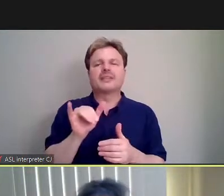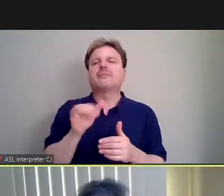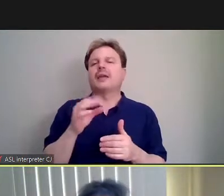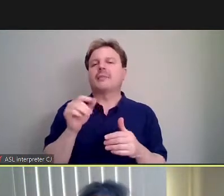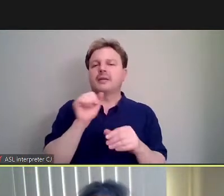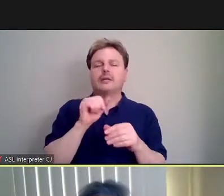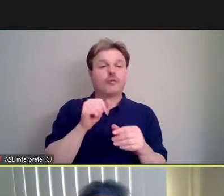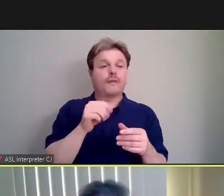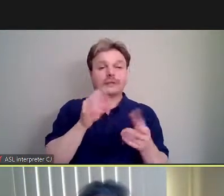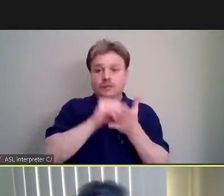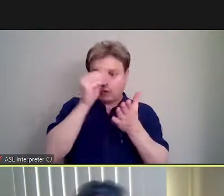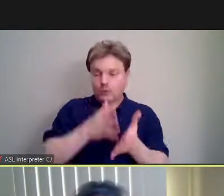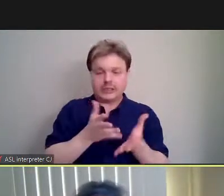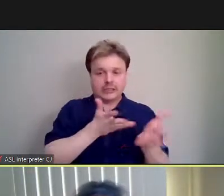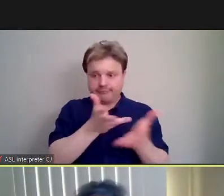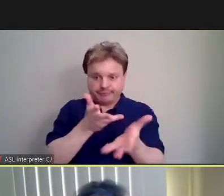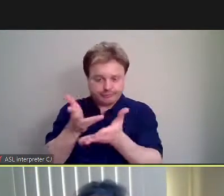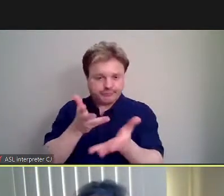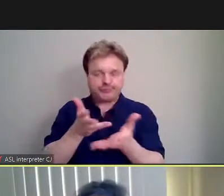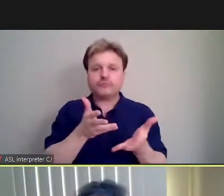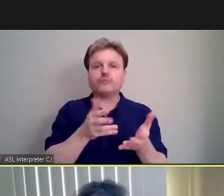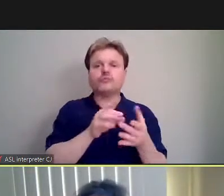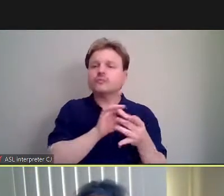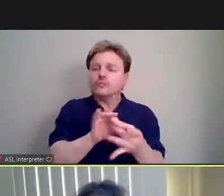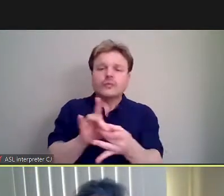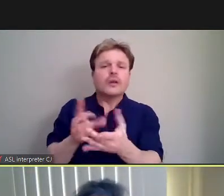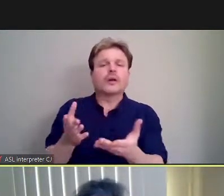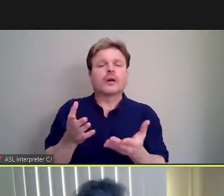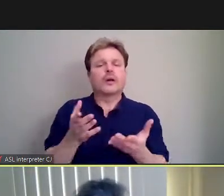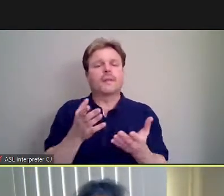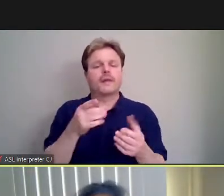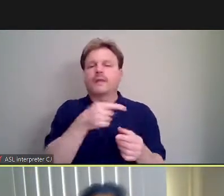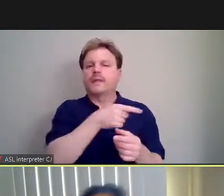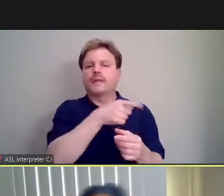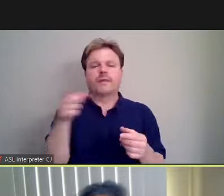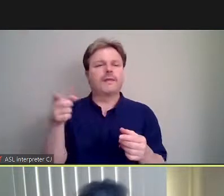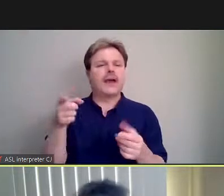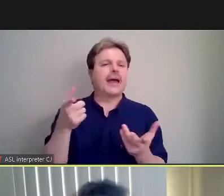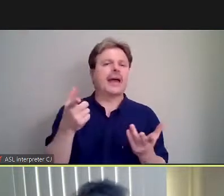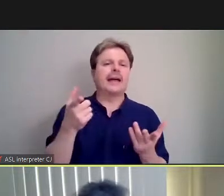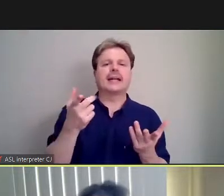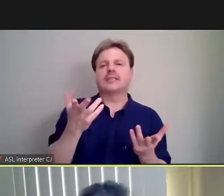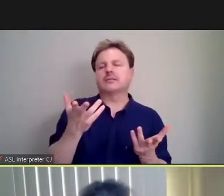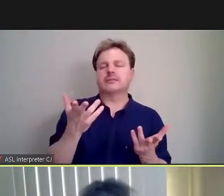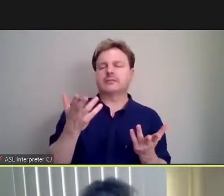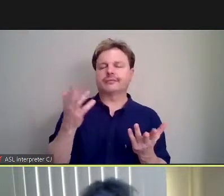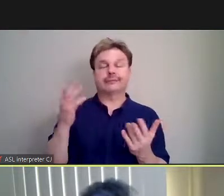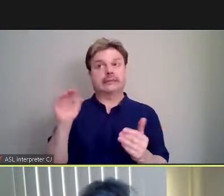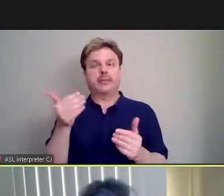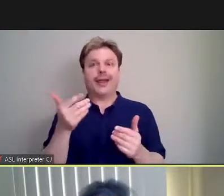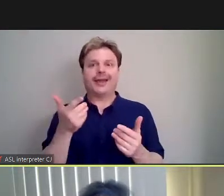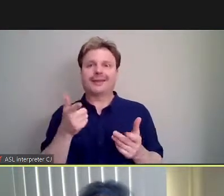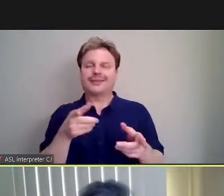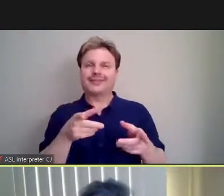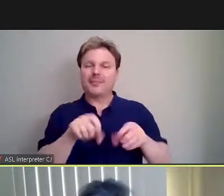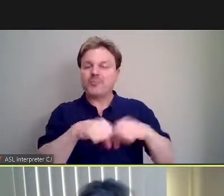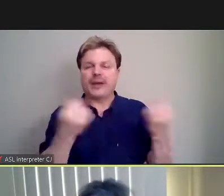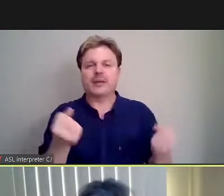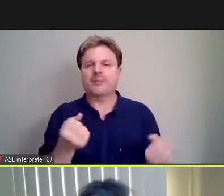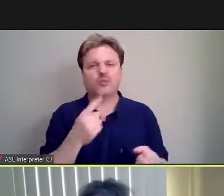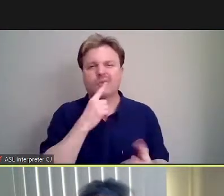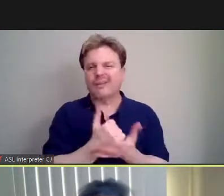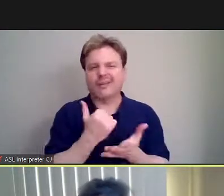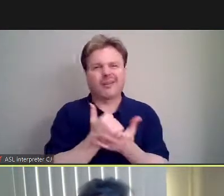with students for whom that supposed break doesn't really help much because it doesn't do much to